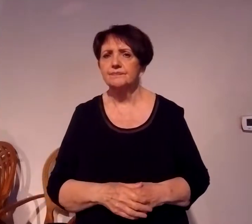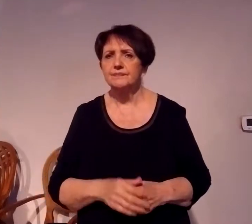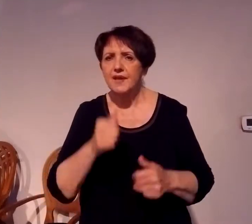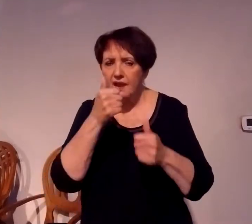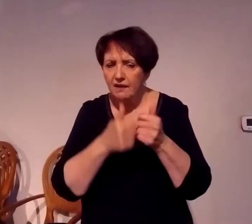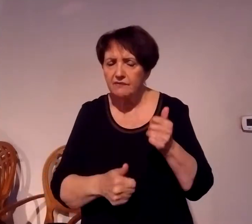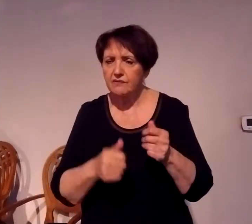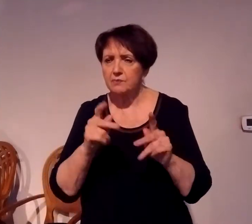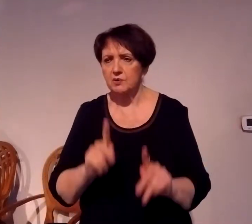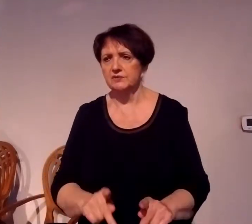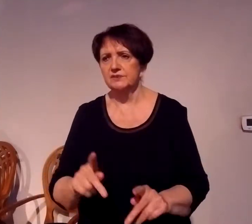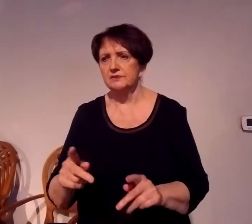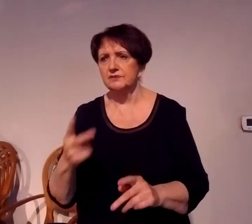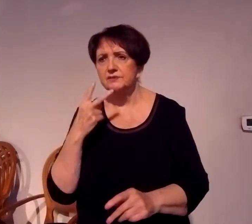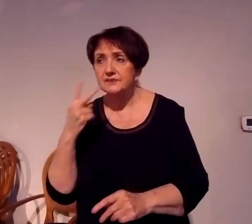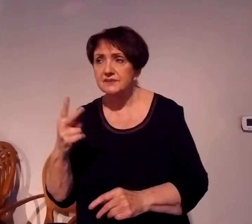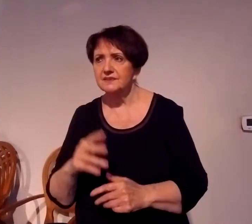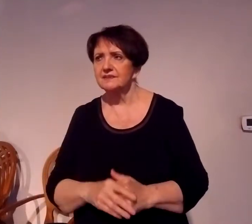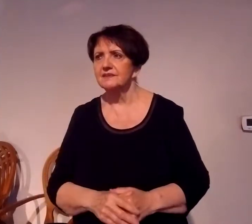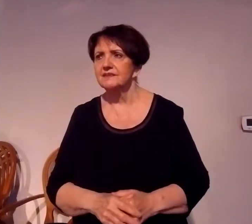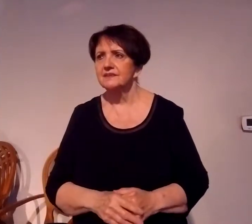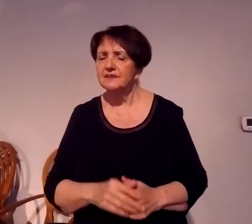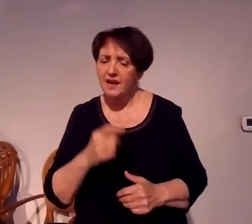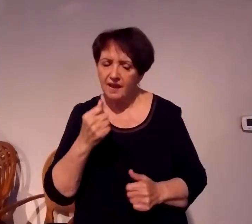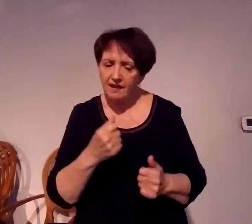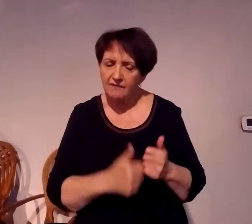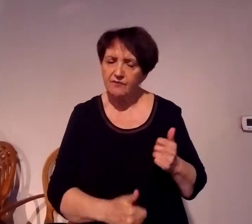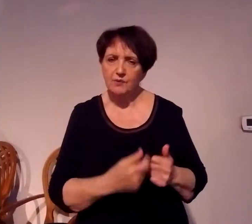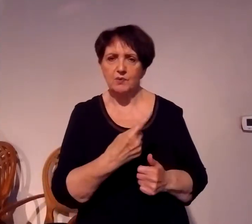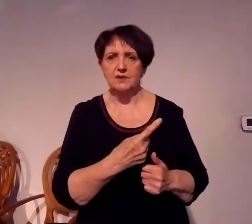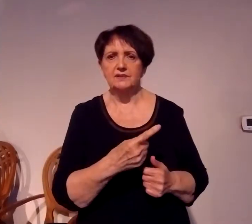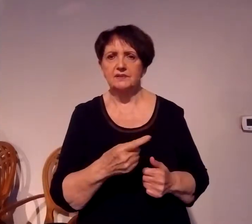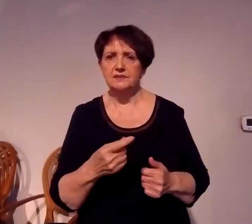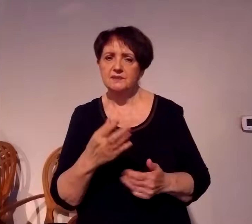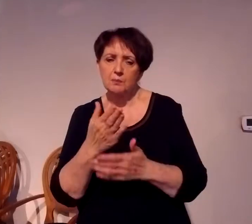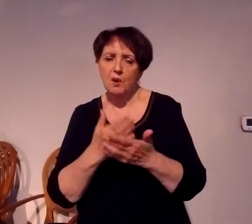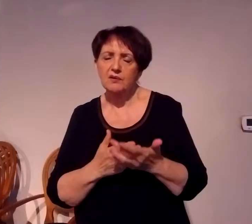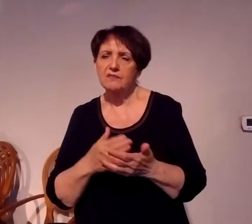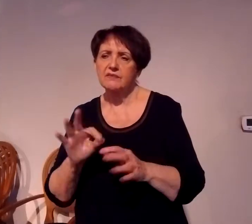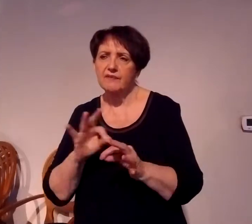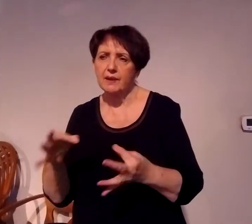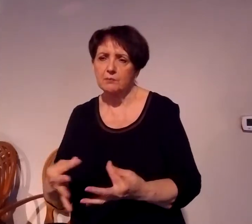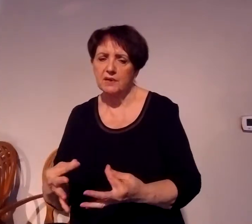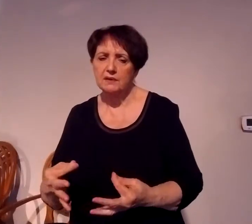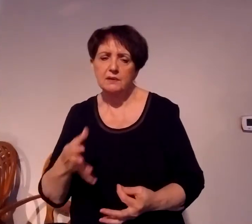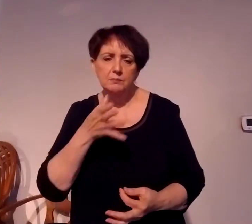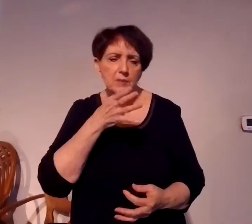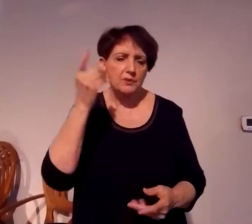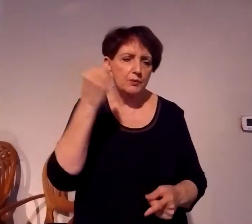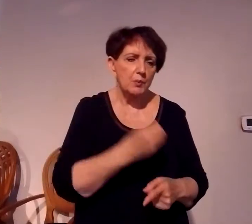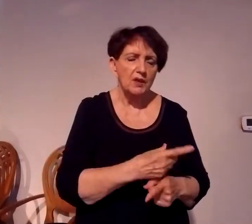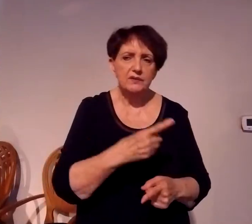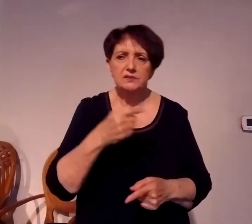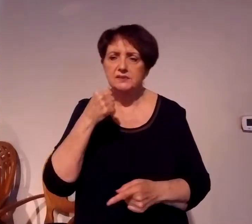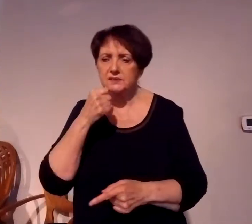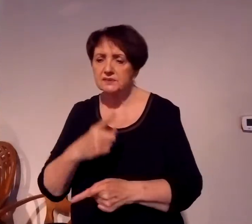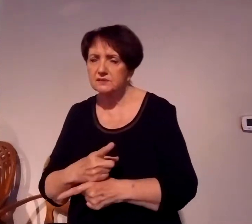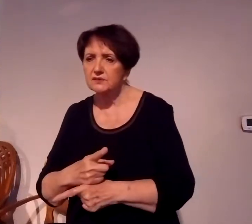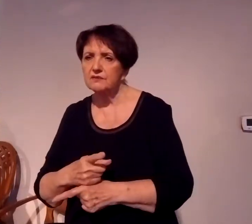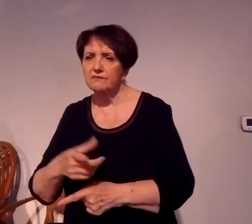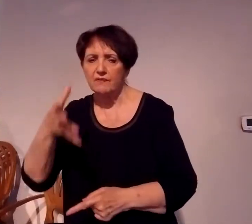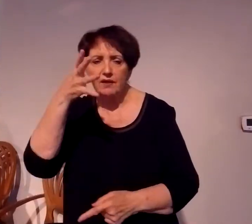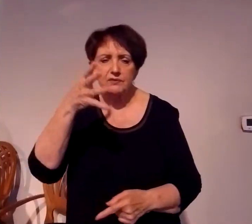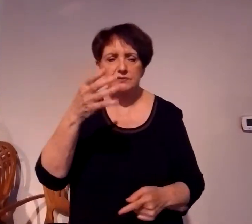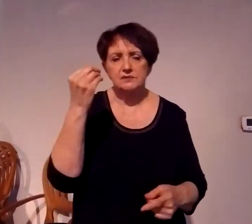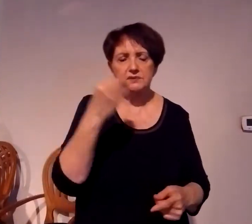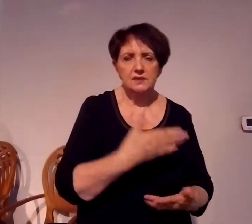every single one is a part of our family. A mother, a brother, a sister, a father, a son,